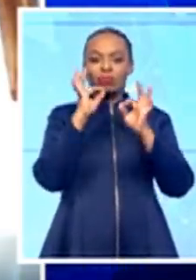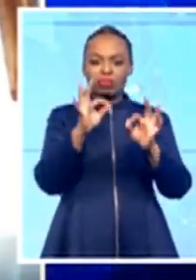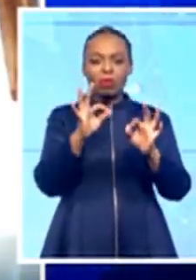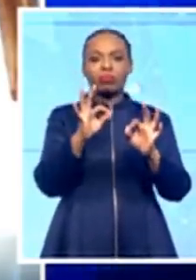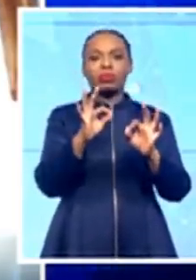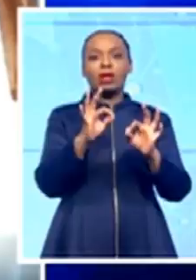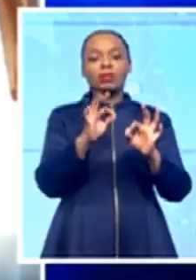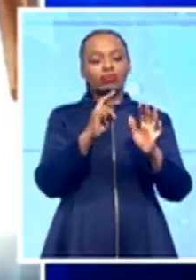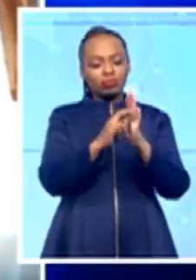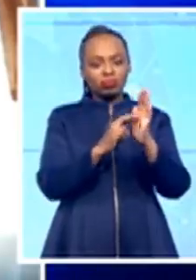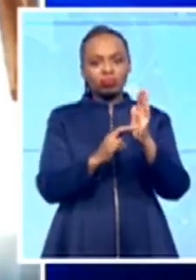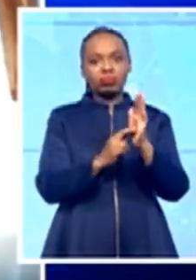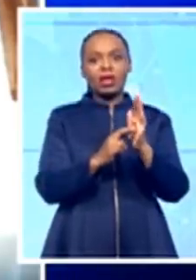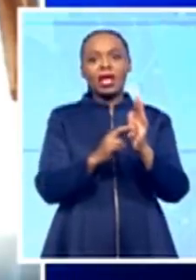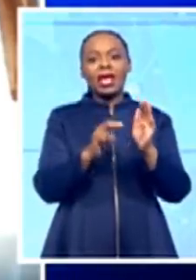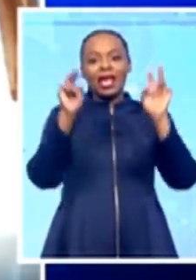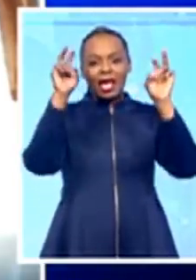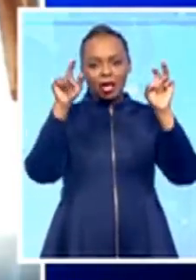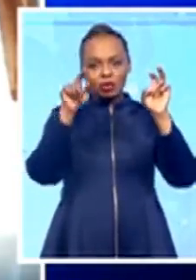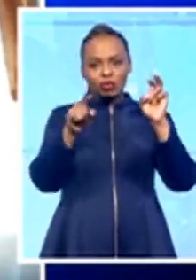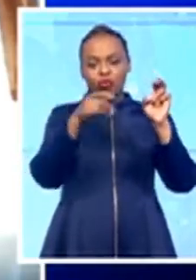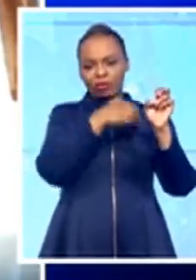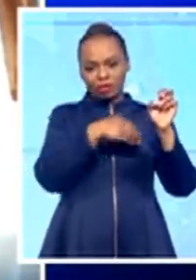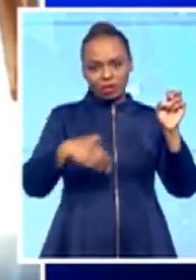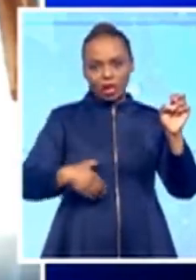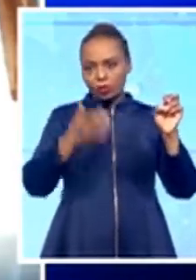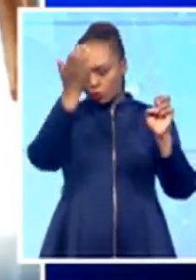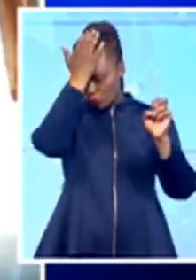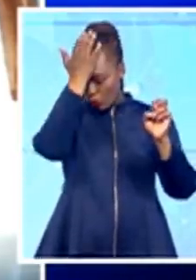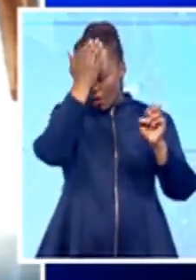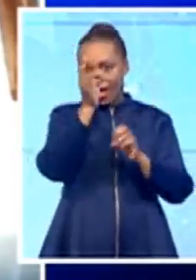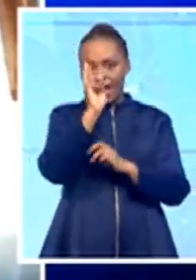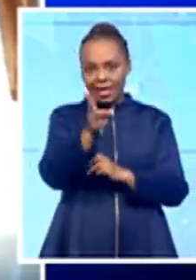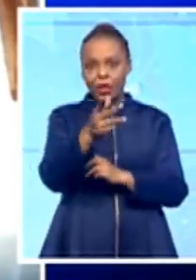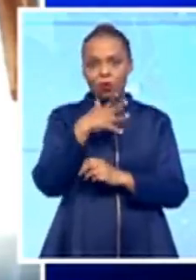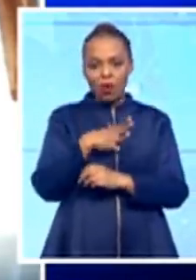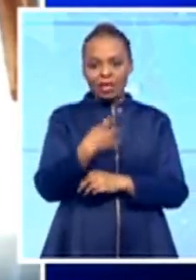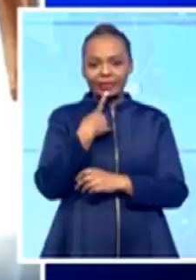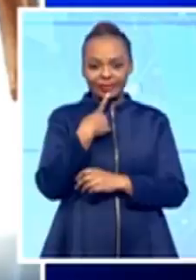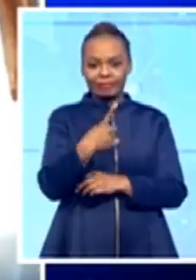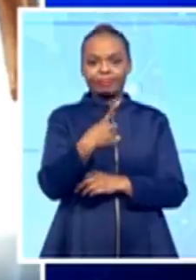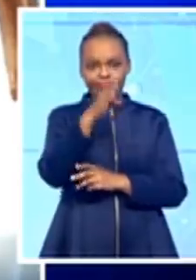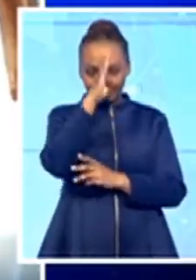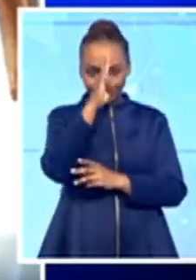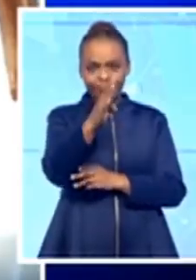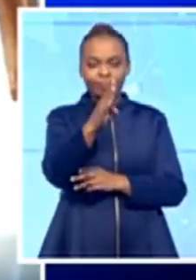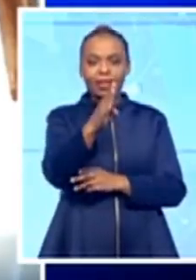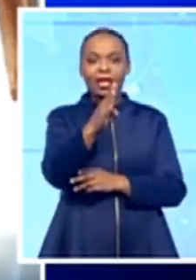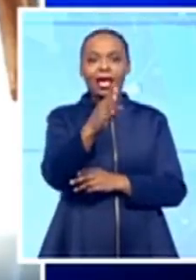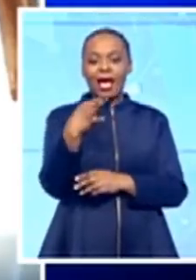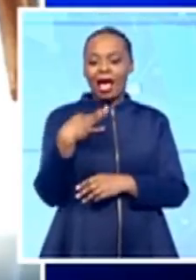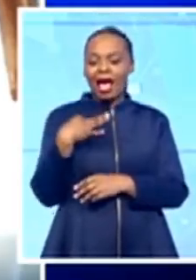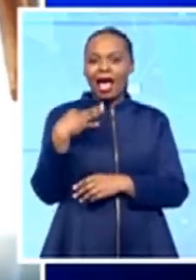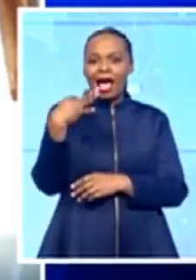to condemn the fact that as we speak here and now, the recusal application has still not been dispensed